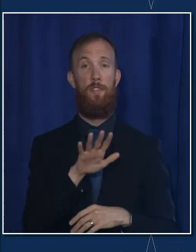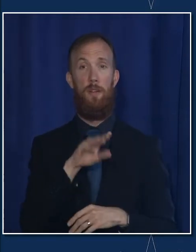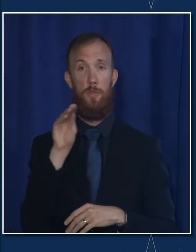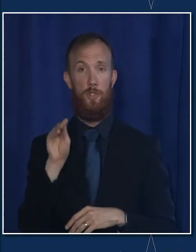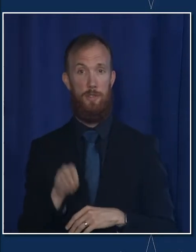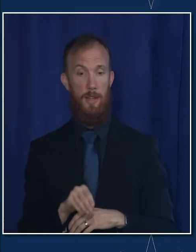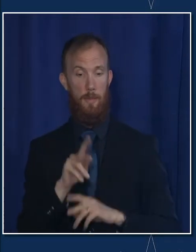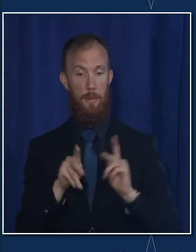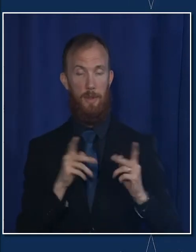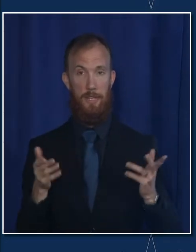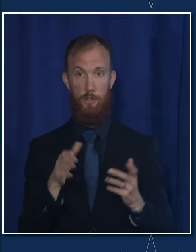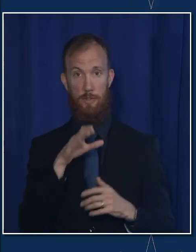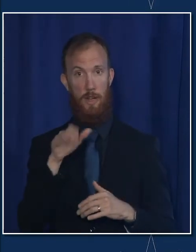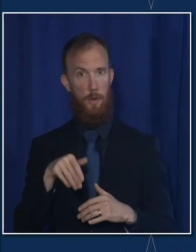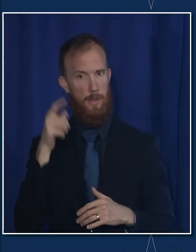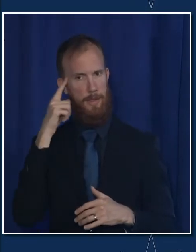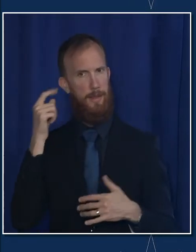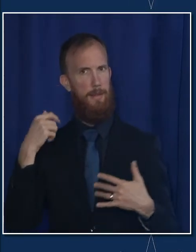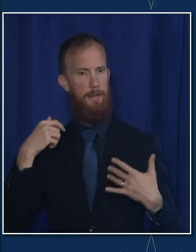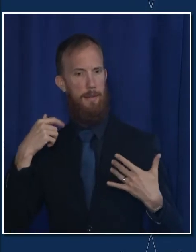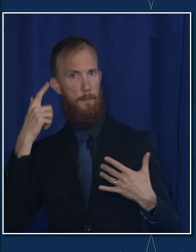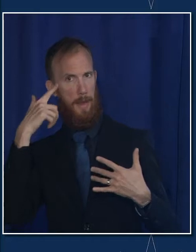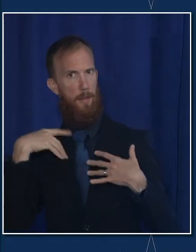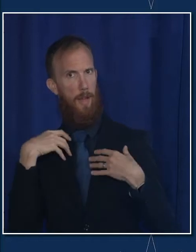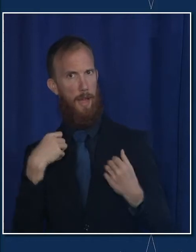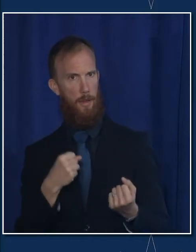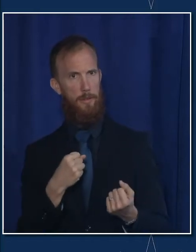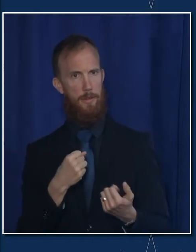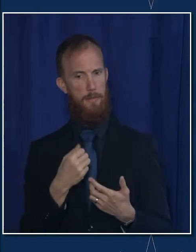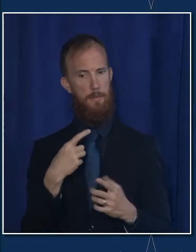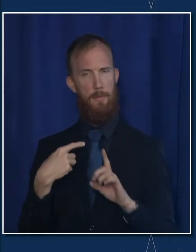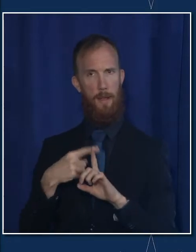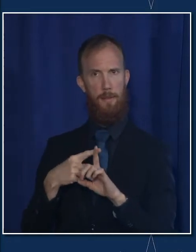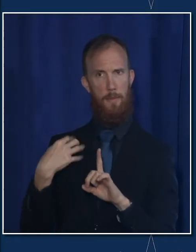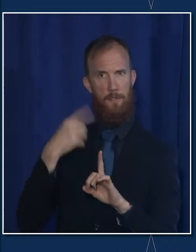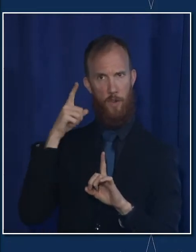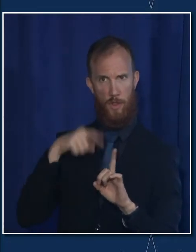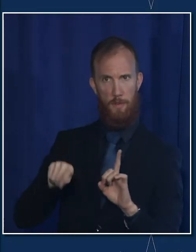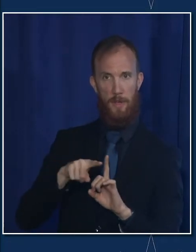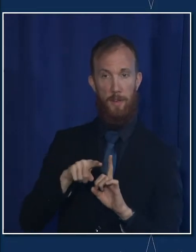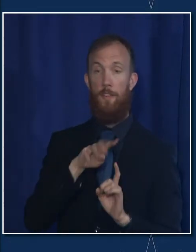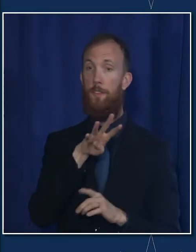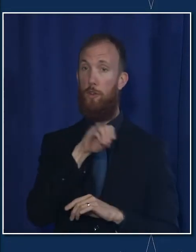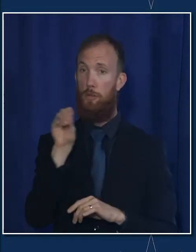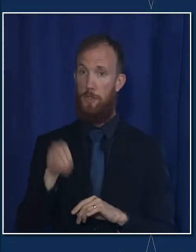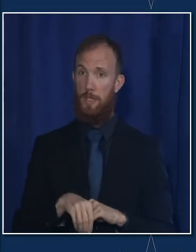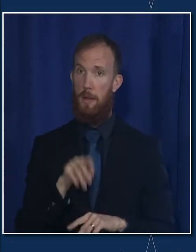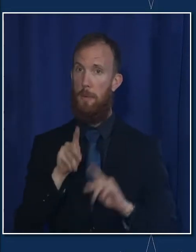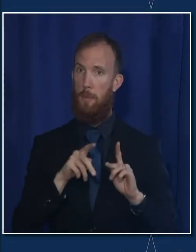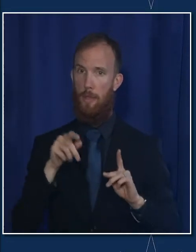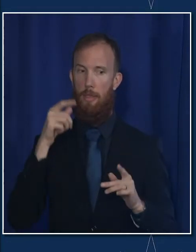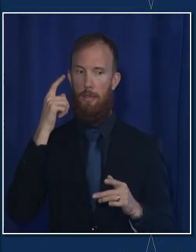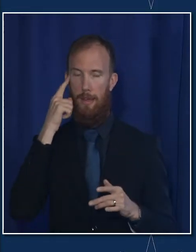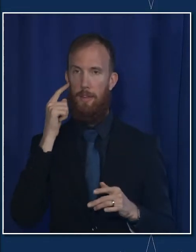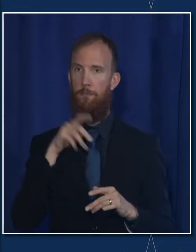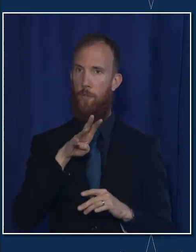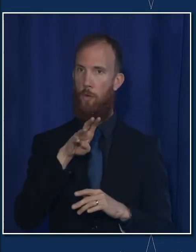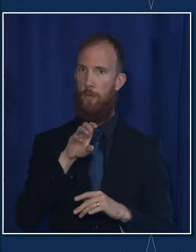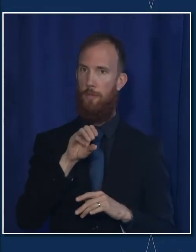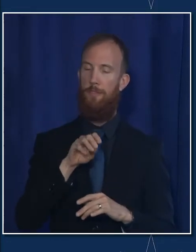think mental health support would be beneficial for themselves. 40% of Chicagoans feel mental health is one of the greatest challenges facing